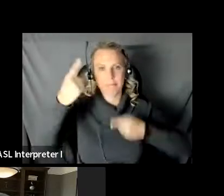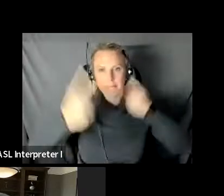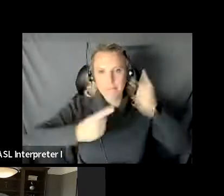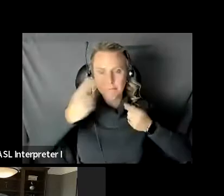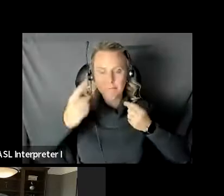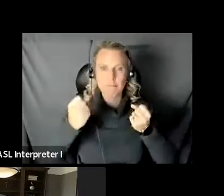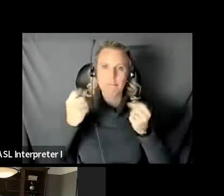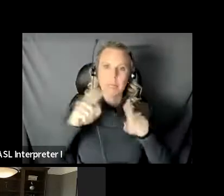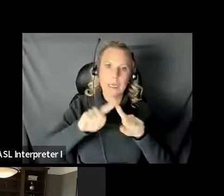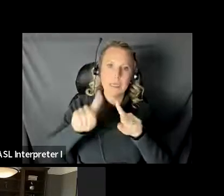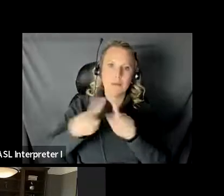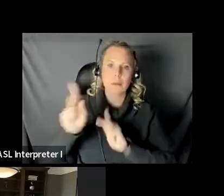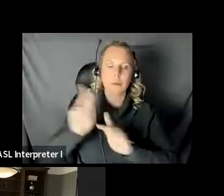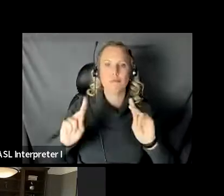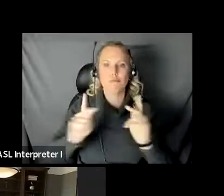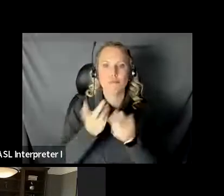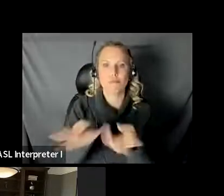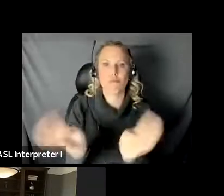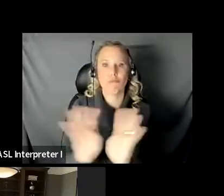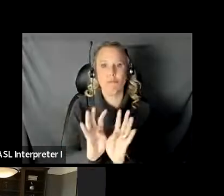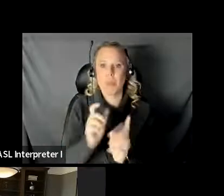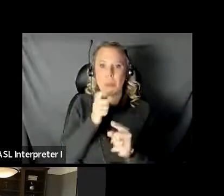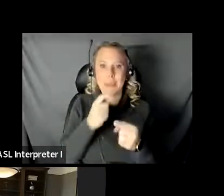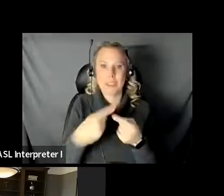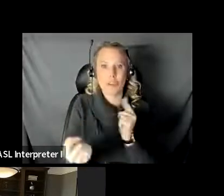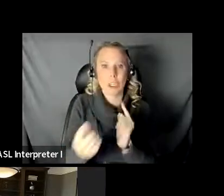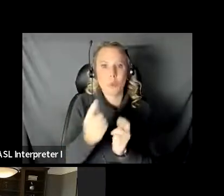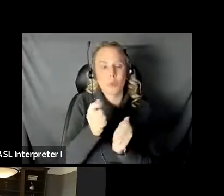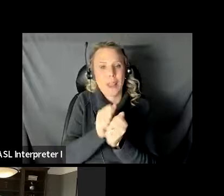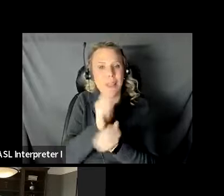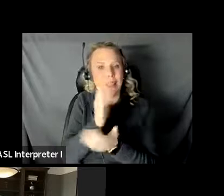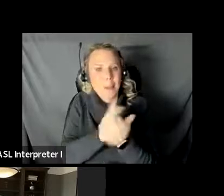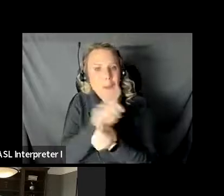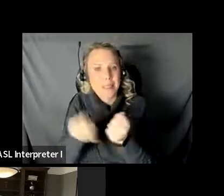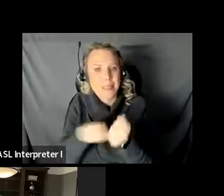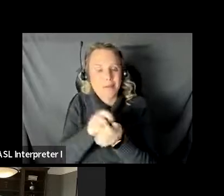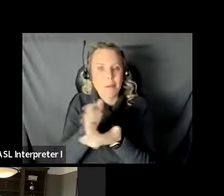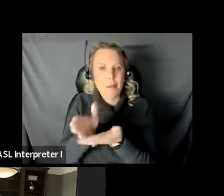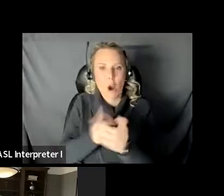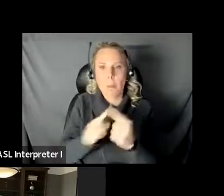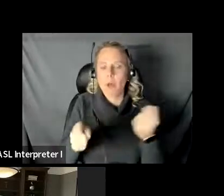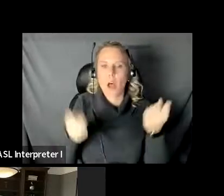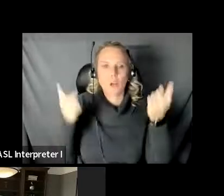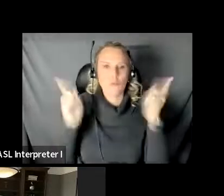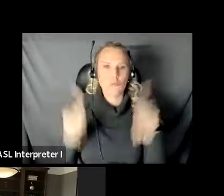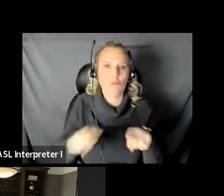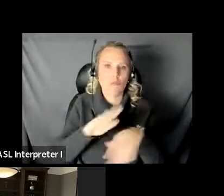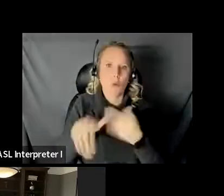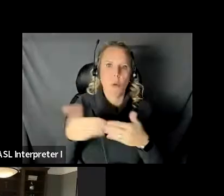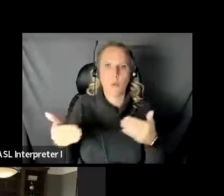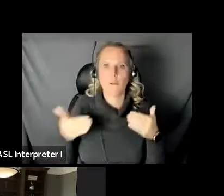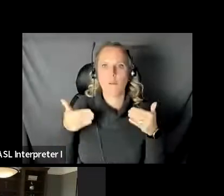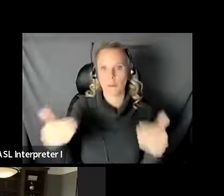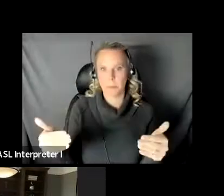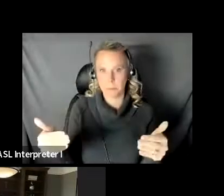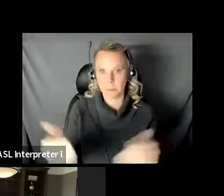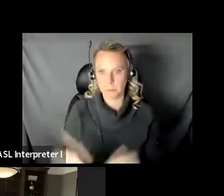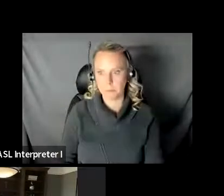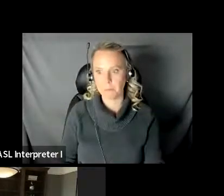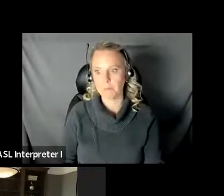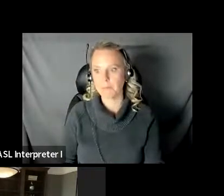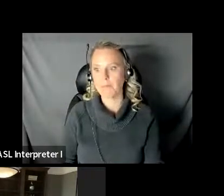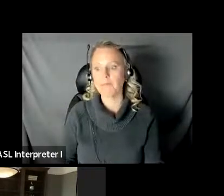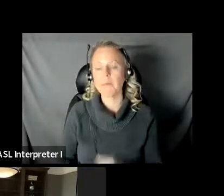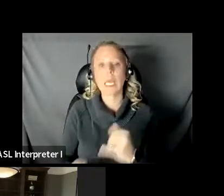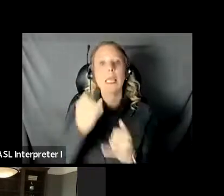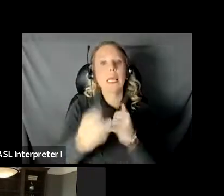of stakeholders, all of which might disagree with a particular element of the total package, but unanimously recommended moving it forward nonetheless. At the